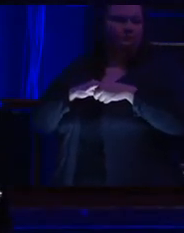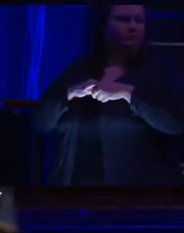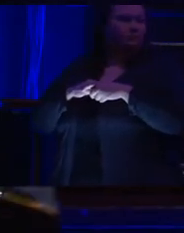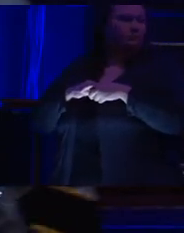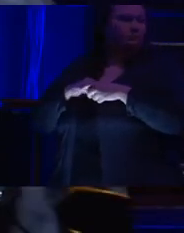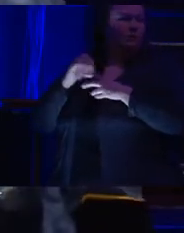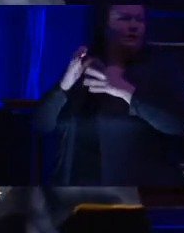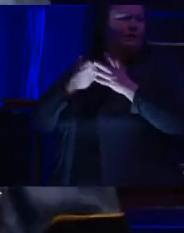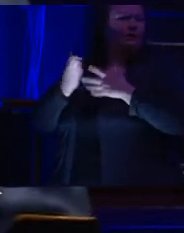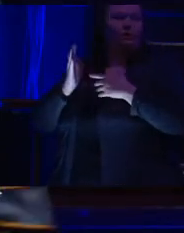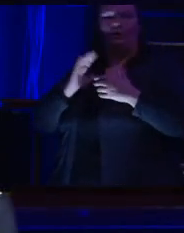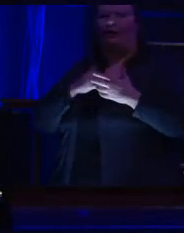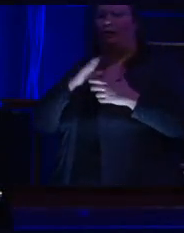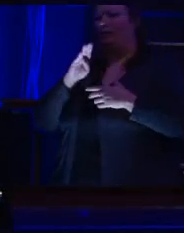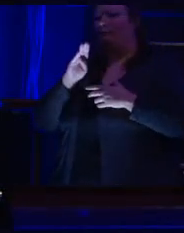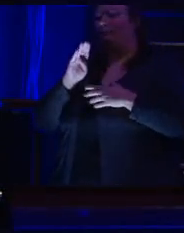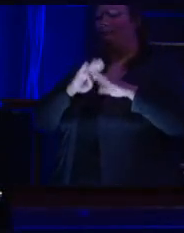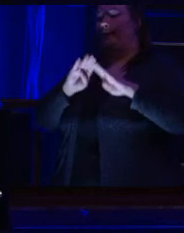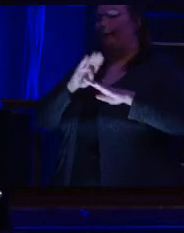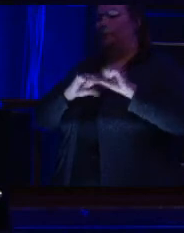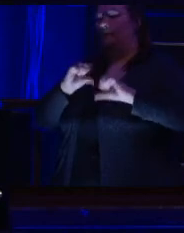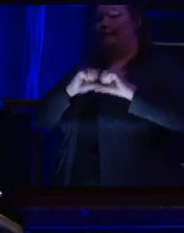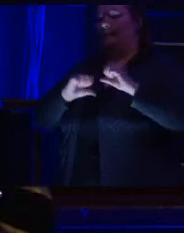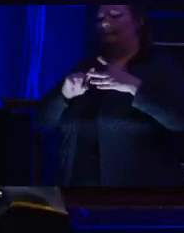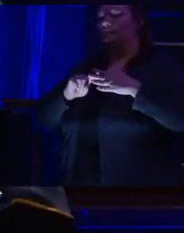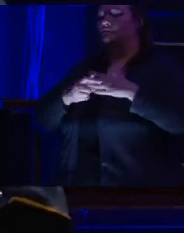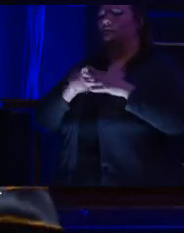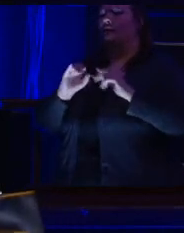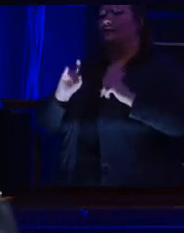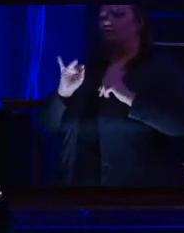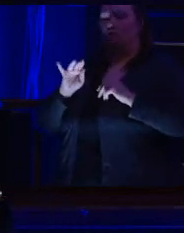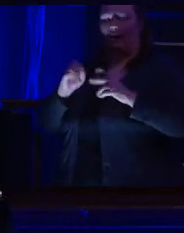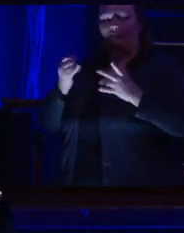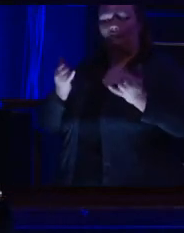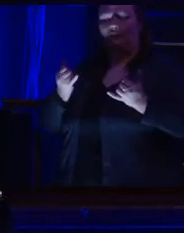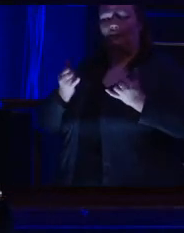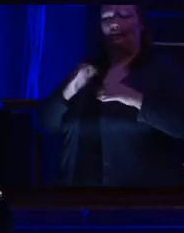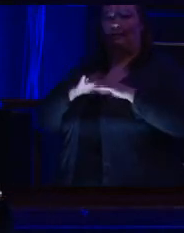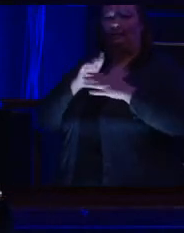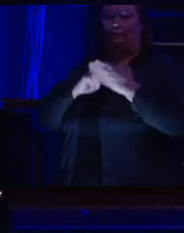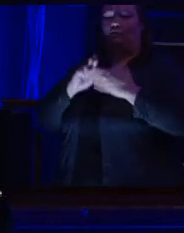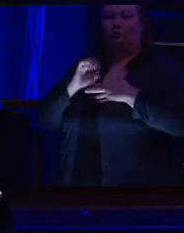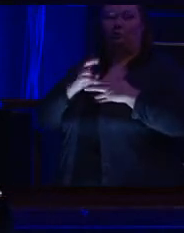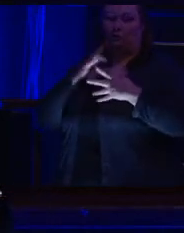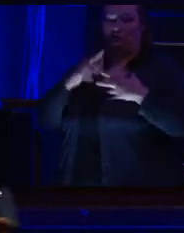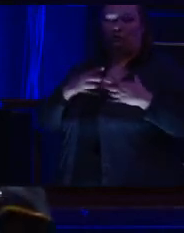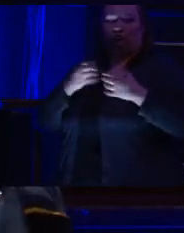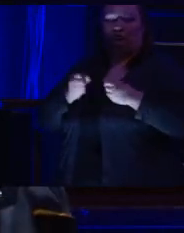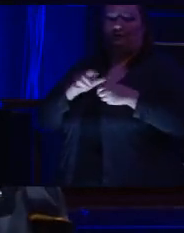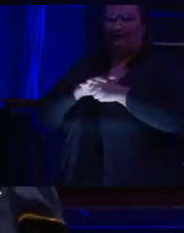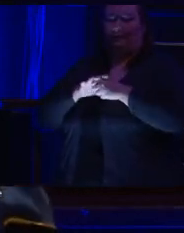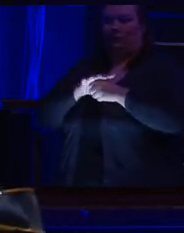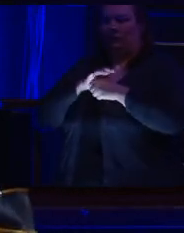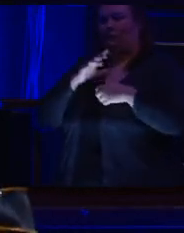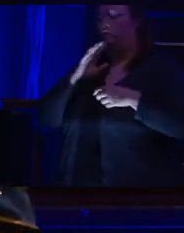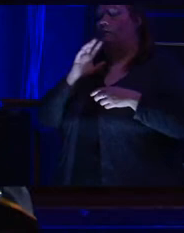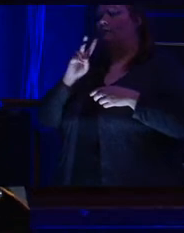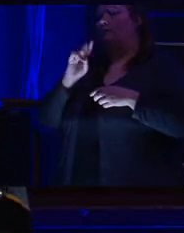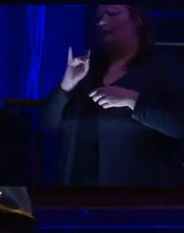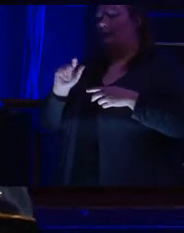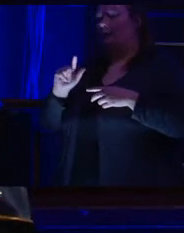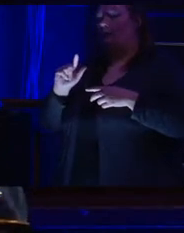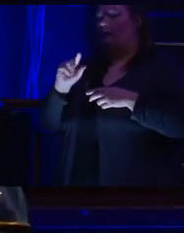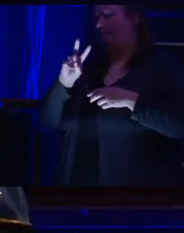And through our biosciences initiative, we are building today on University of Michigan's strengths in the areas of biosciences